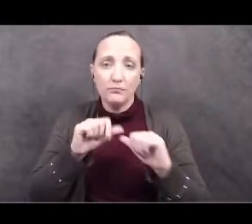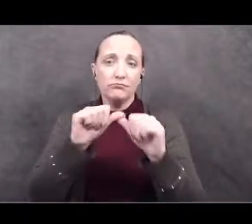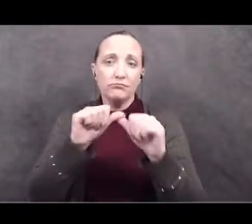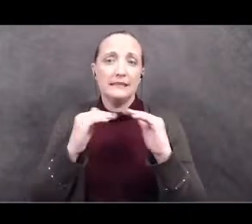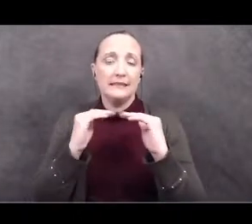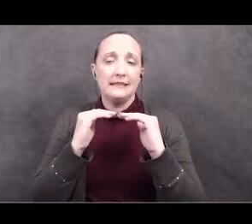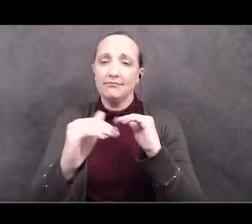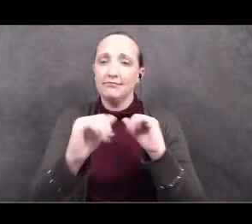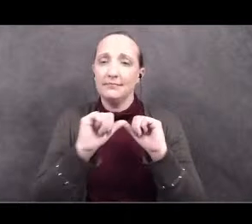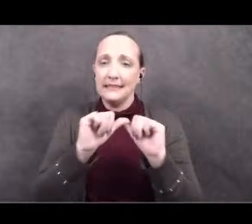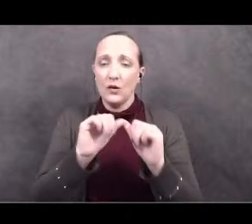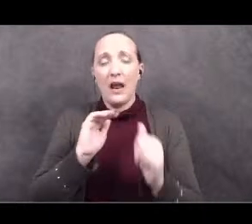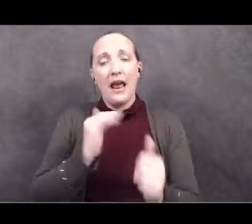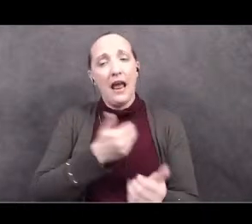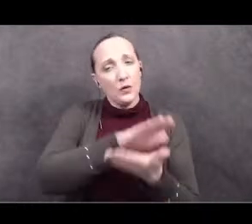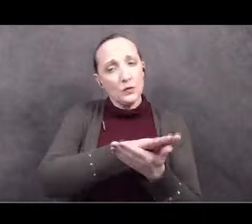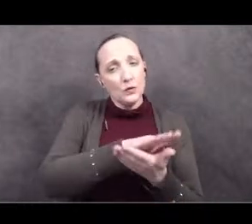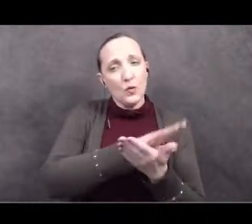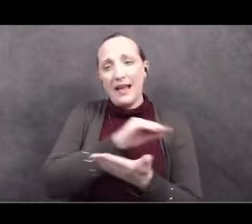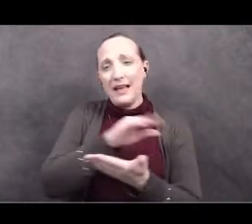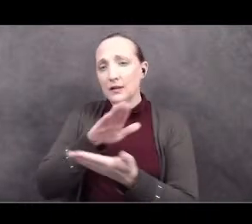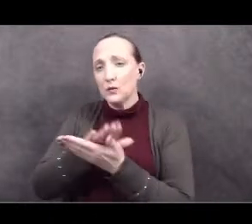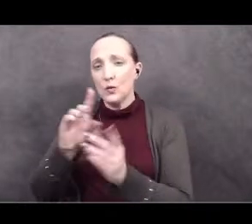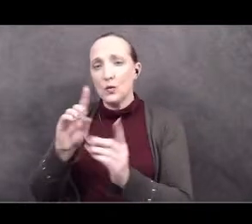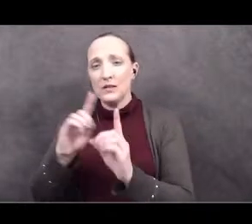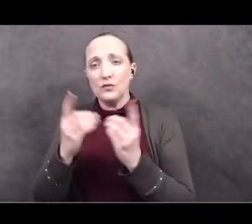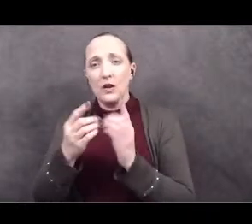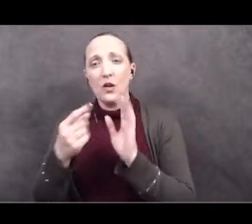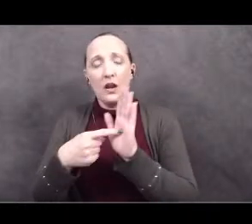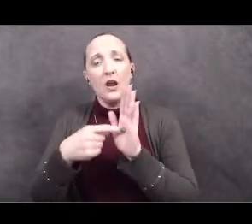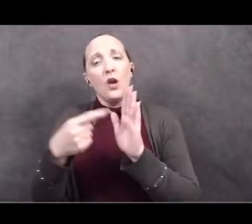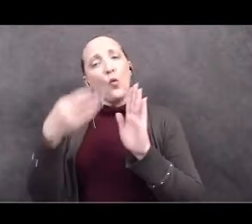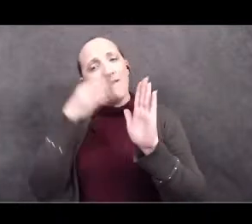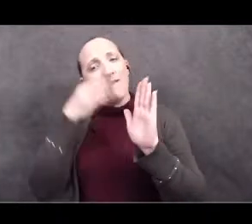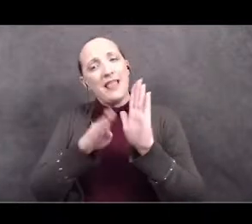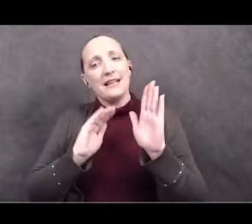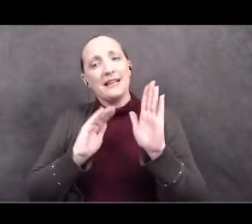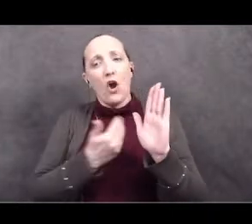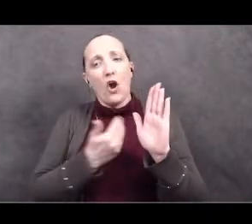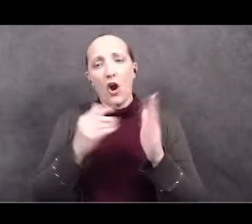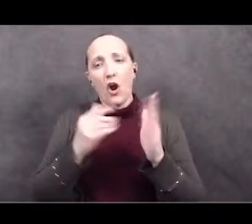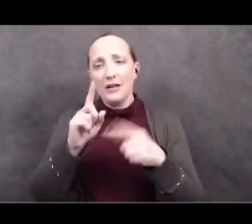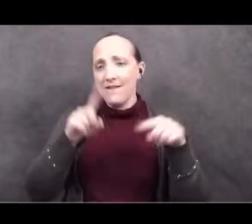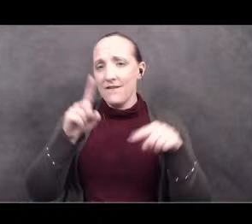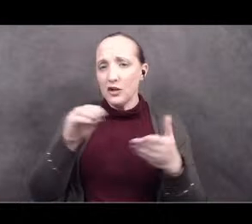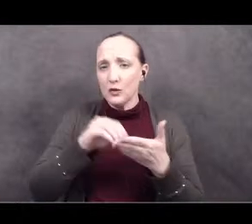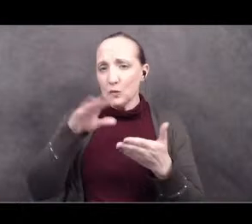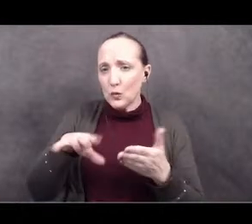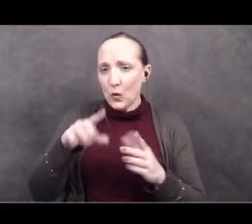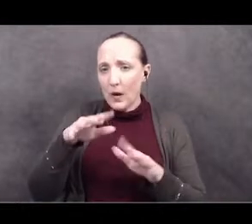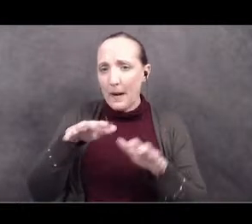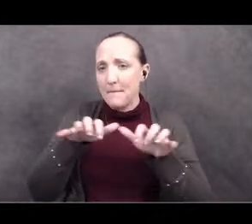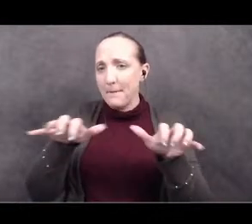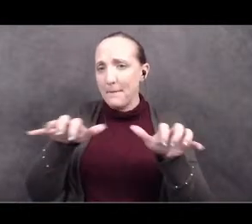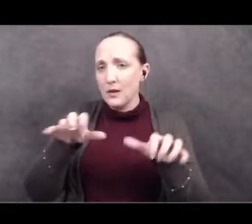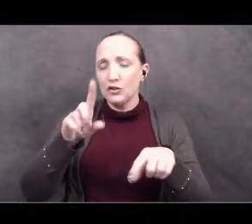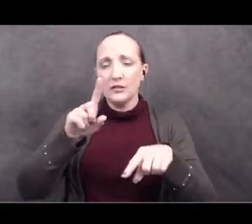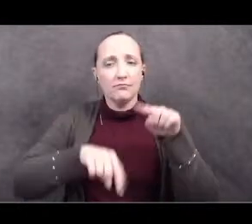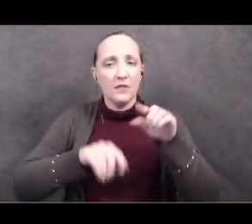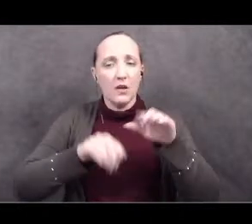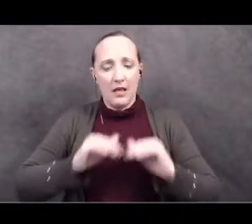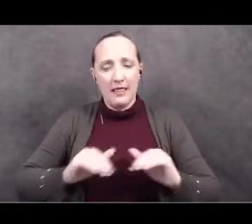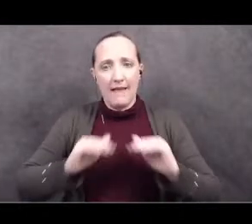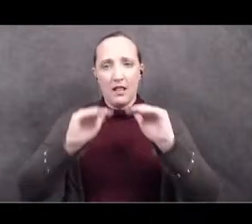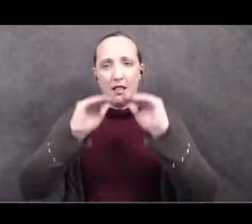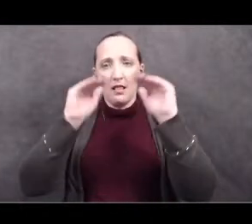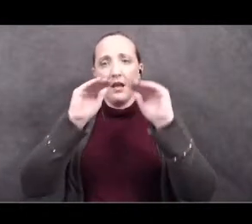schools and school district representatives are reflective of our diverse student population at all levels as a result decisions have been